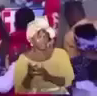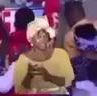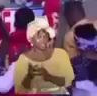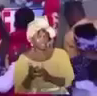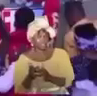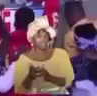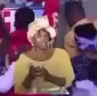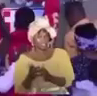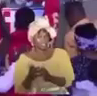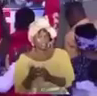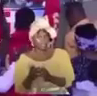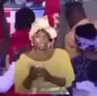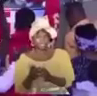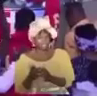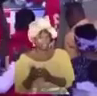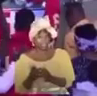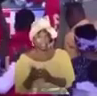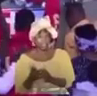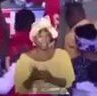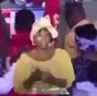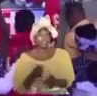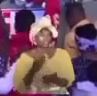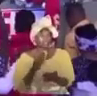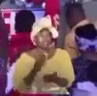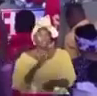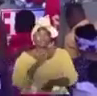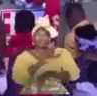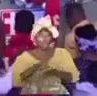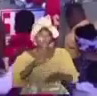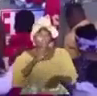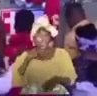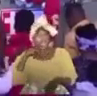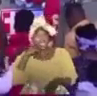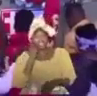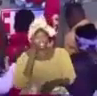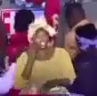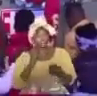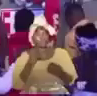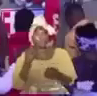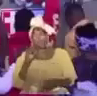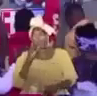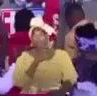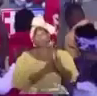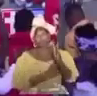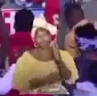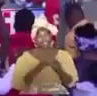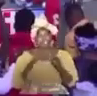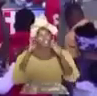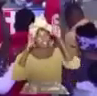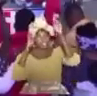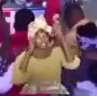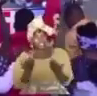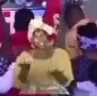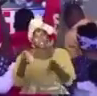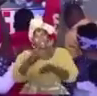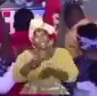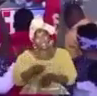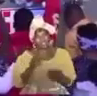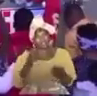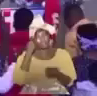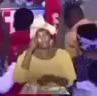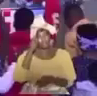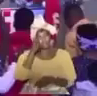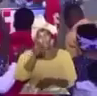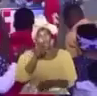You are before your Maker. There is nothing to be ashamed about. He is your Father, the one who died for you. Say it again, Lord